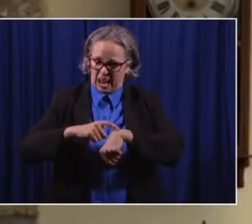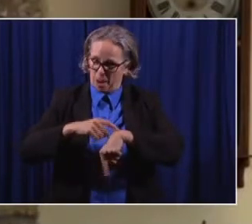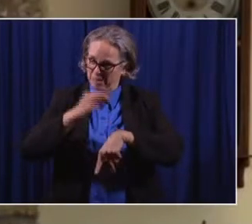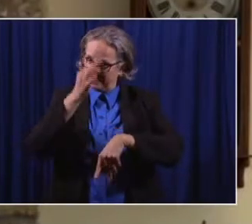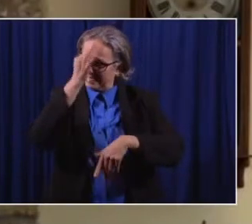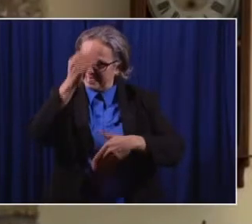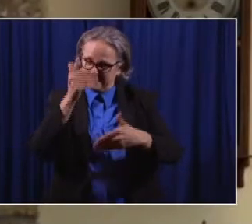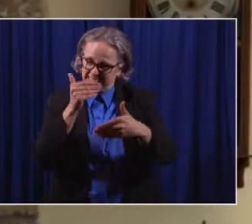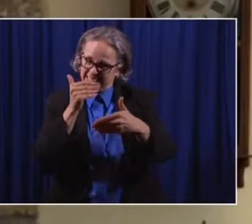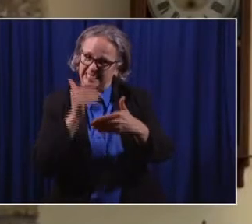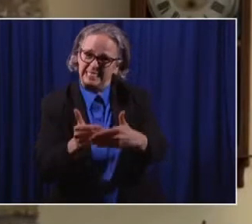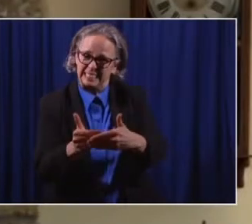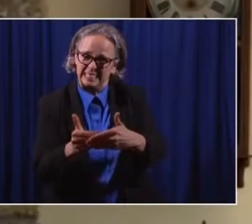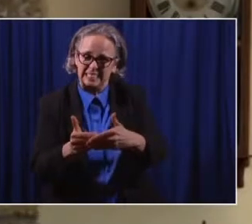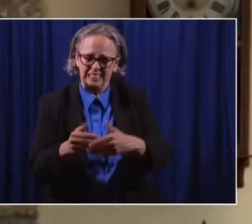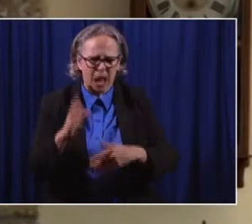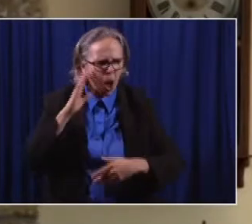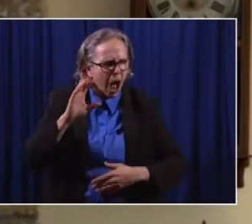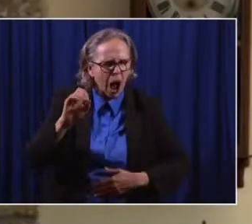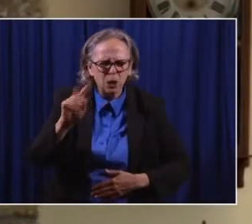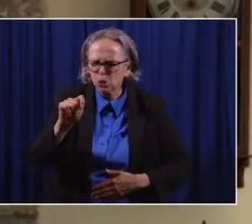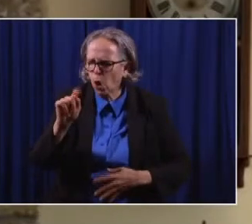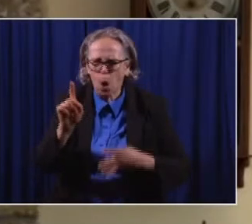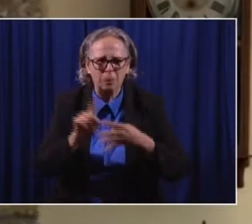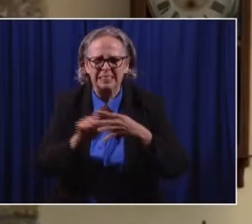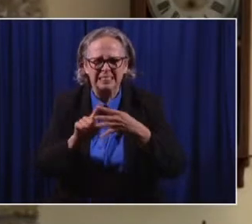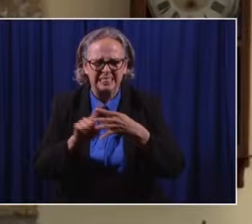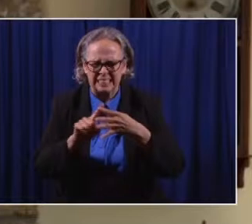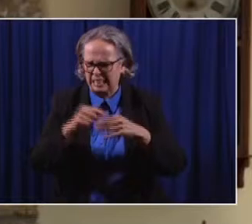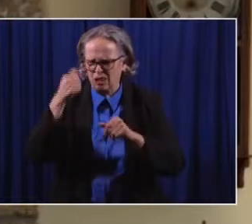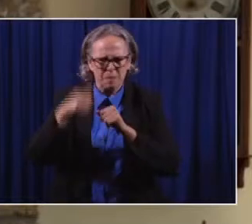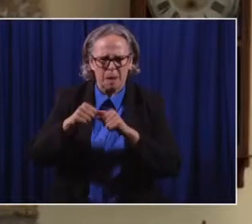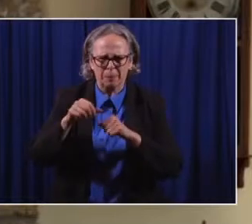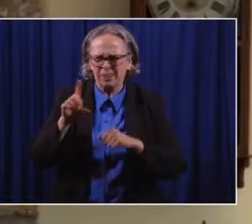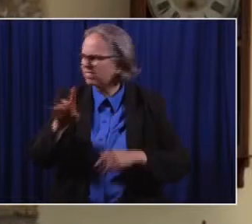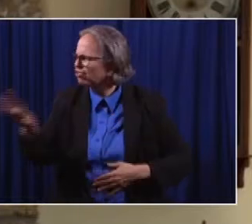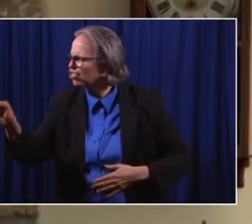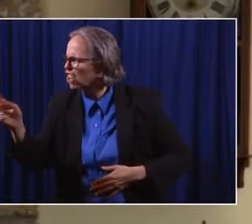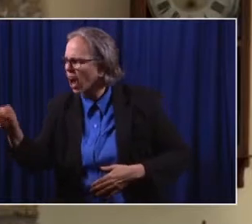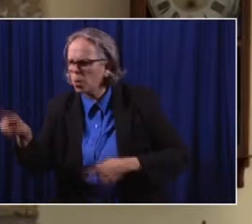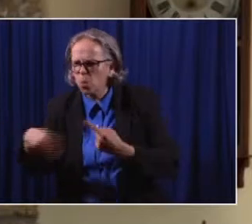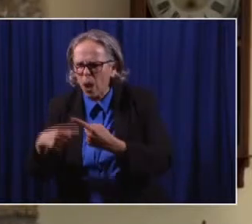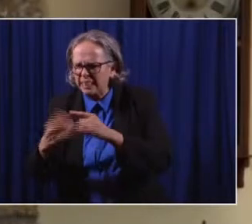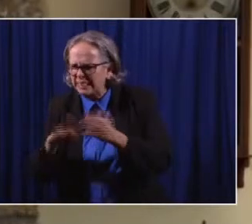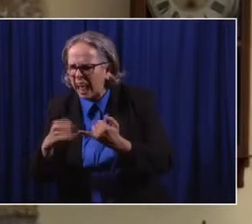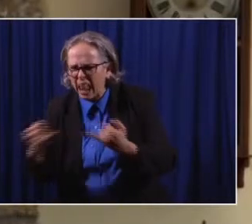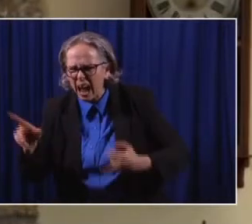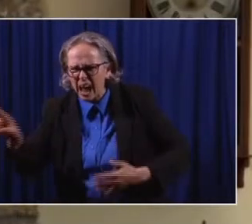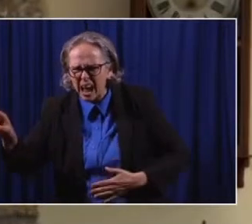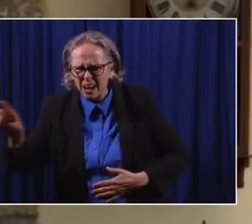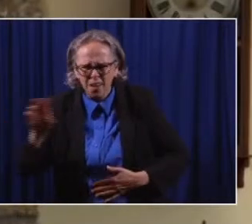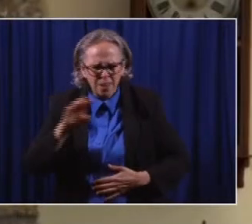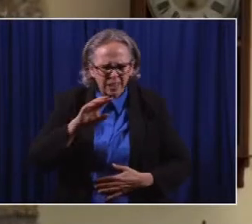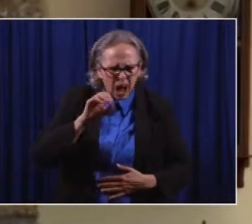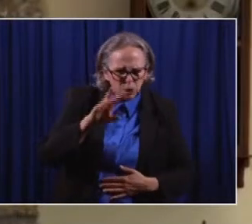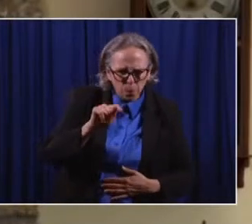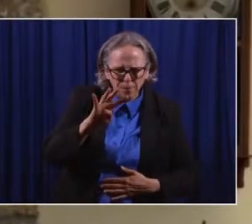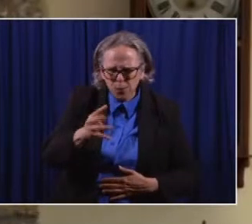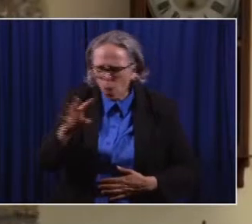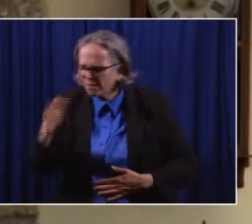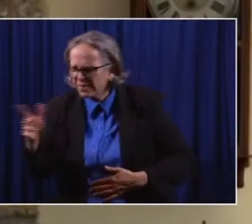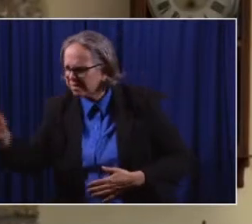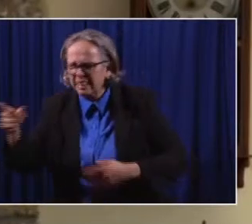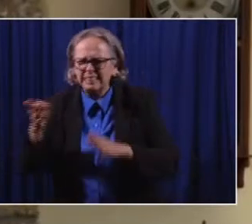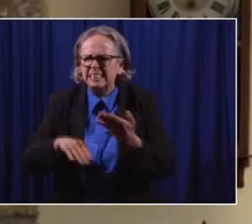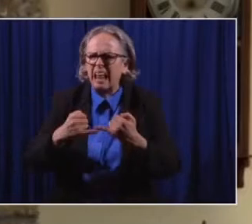beginning of October. Can't remember the exact date. Somebody can help me here, John. October 4th, 5th, something like that. But that's your